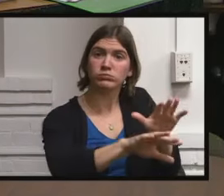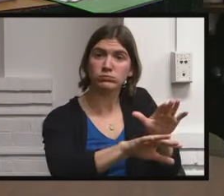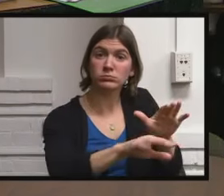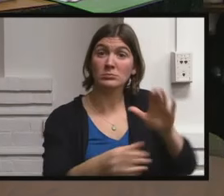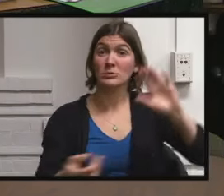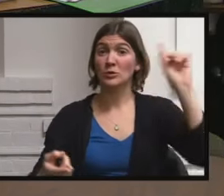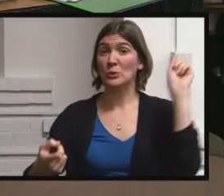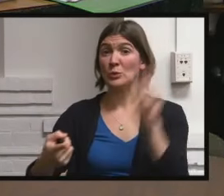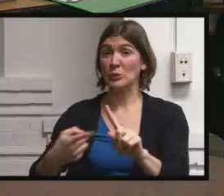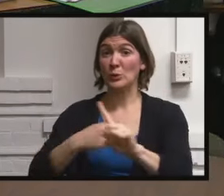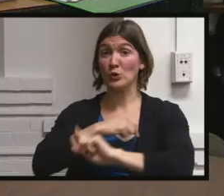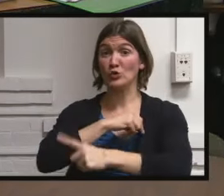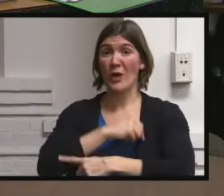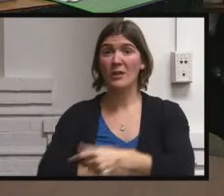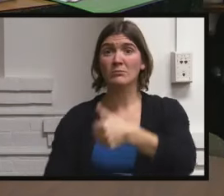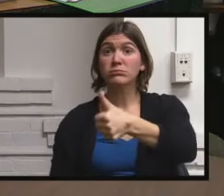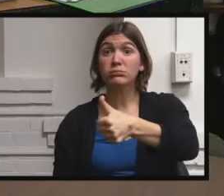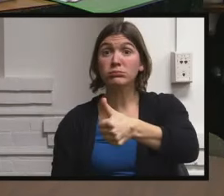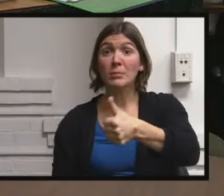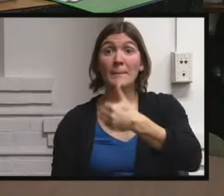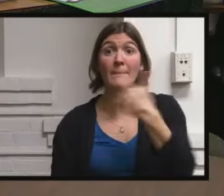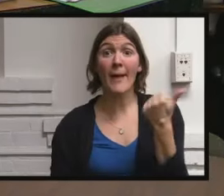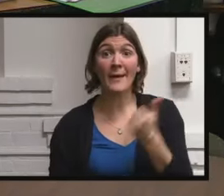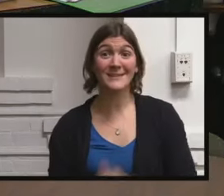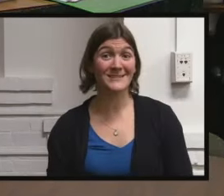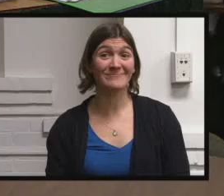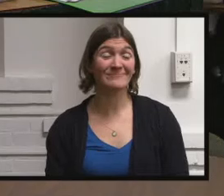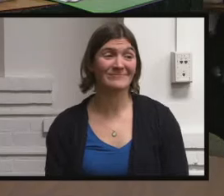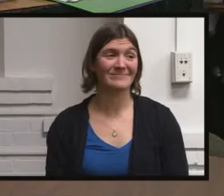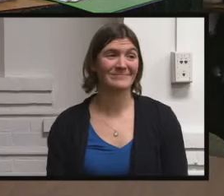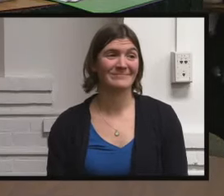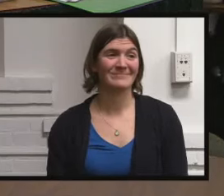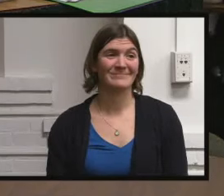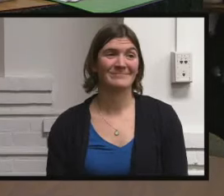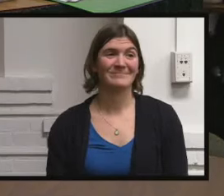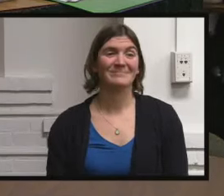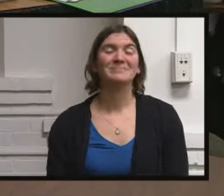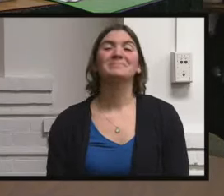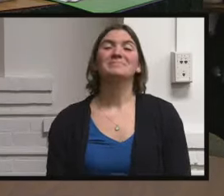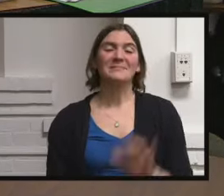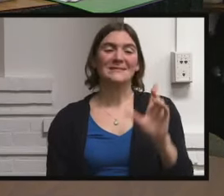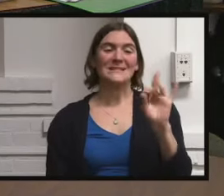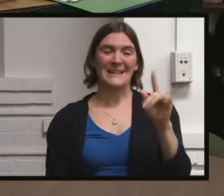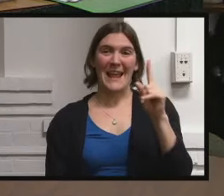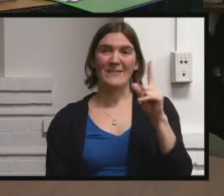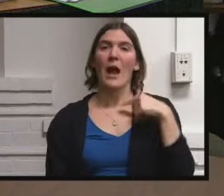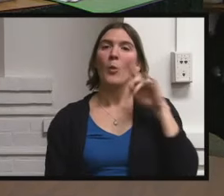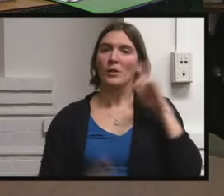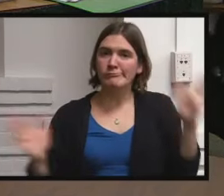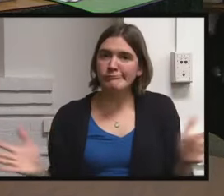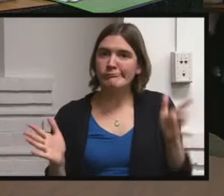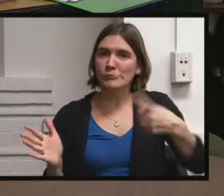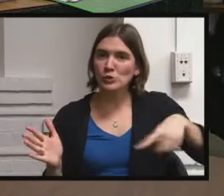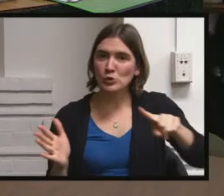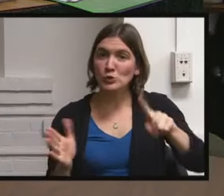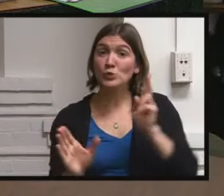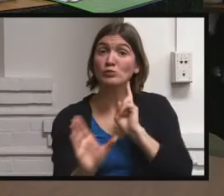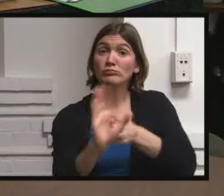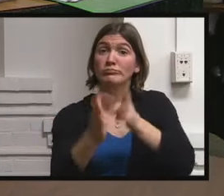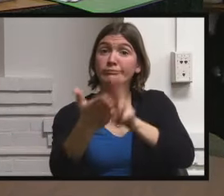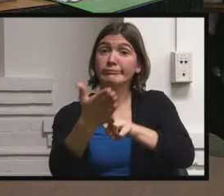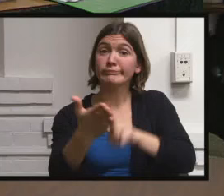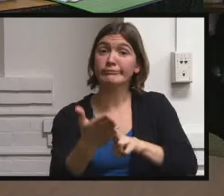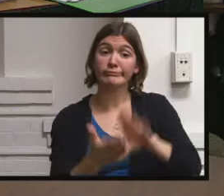trash. It's just fantastic. So, well, we'll continue and encourage people to join up in